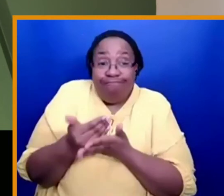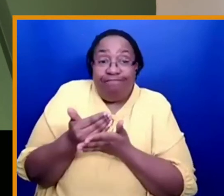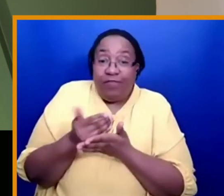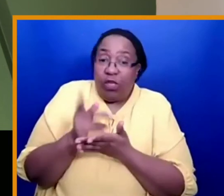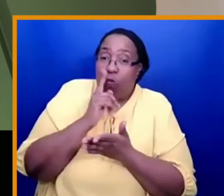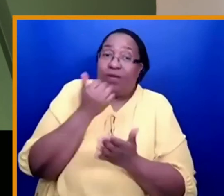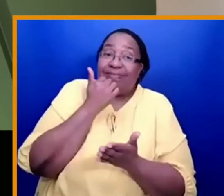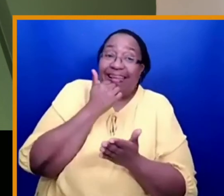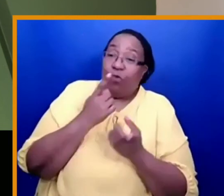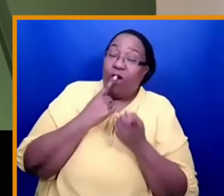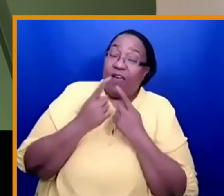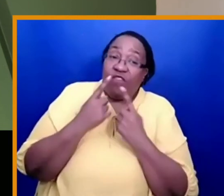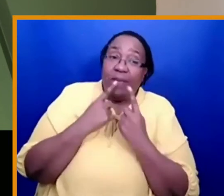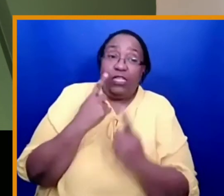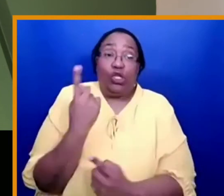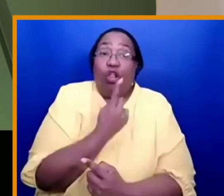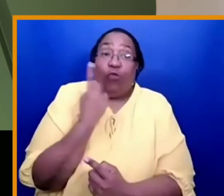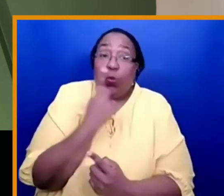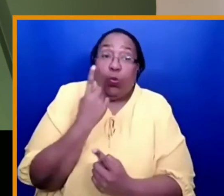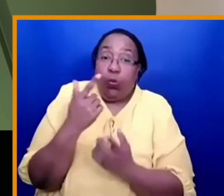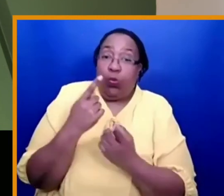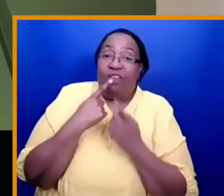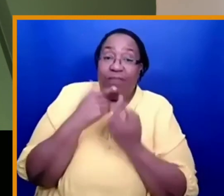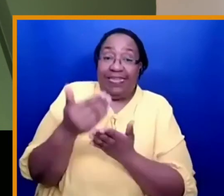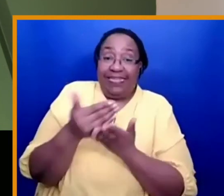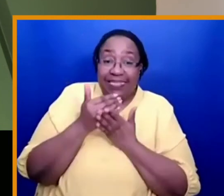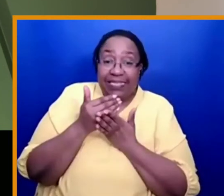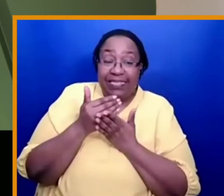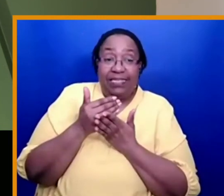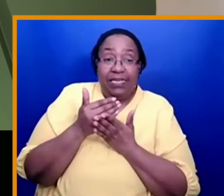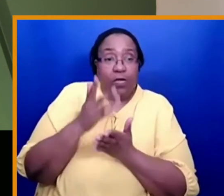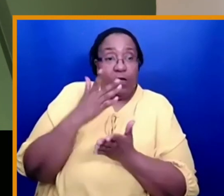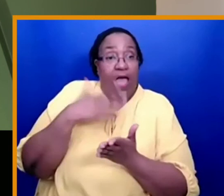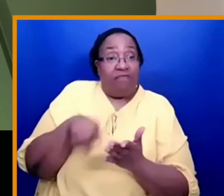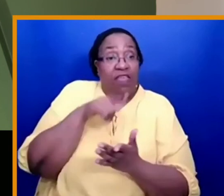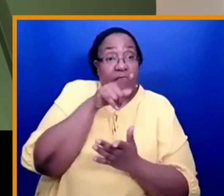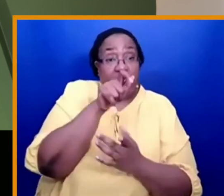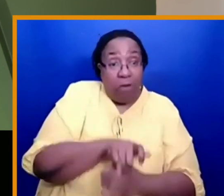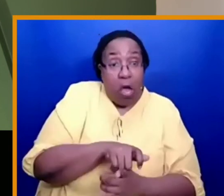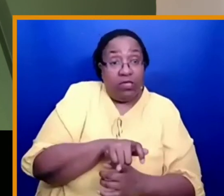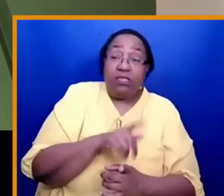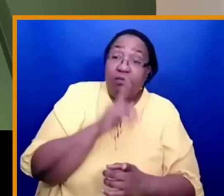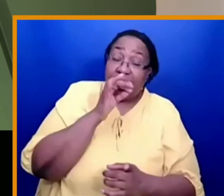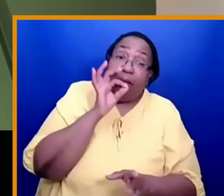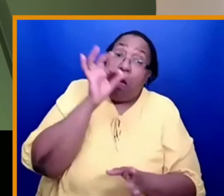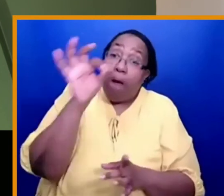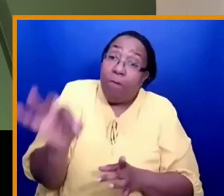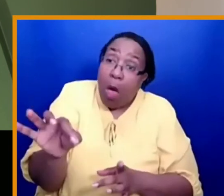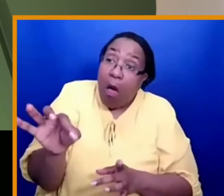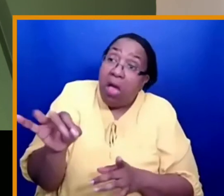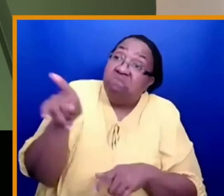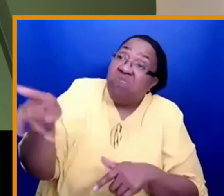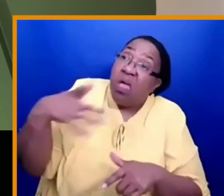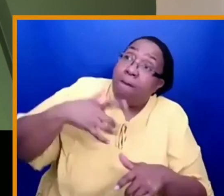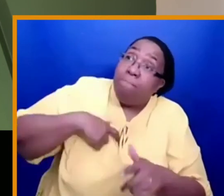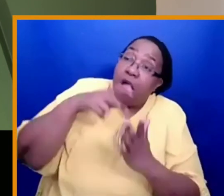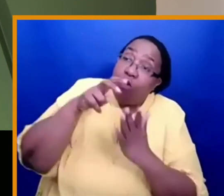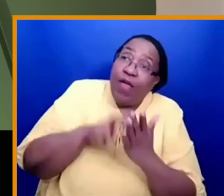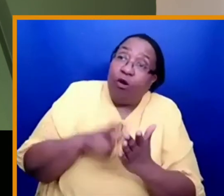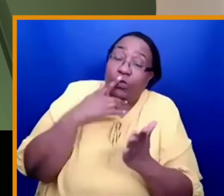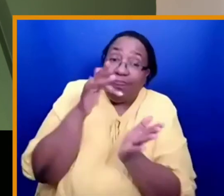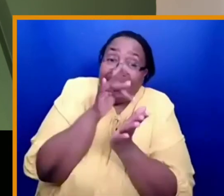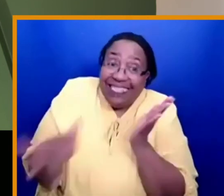and improved policy on the rights of rehabilitated individuals to apply for their record to be deleted. And we also need reform of the Rehabilitation of